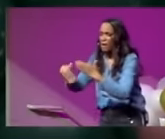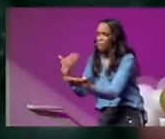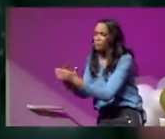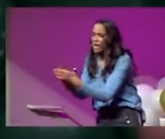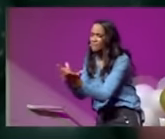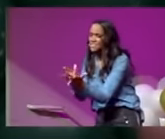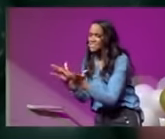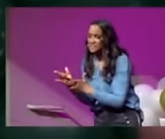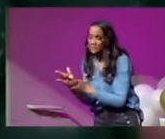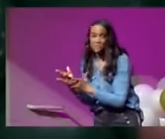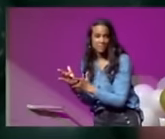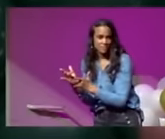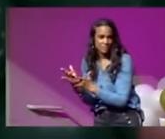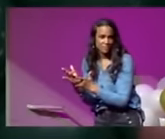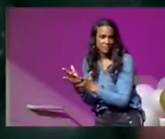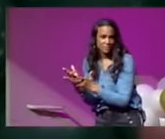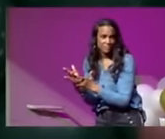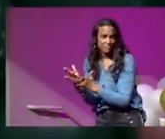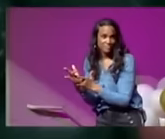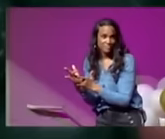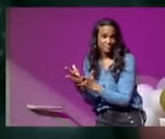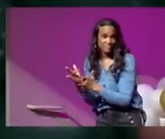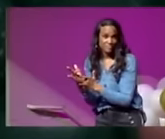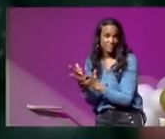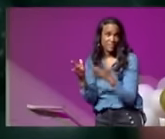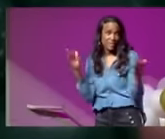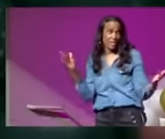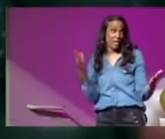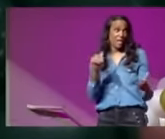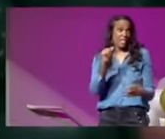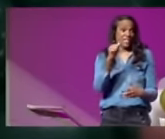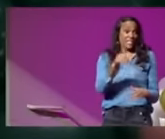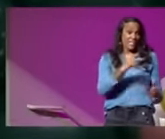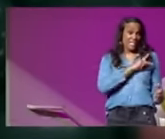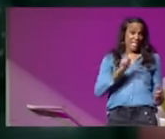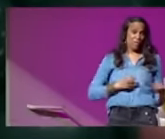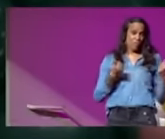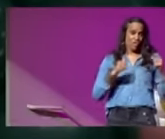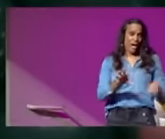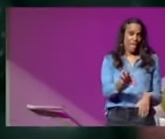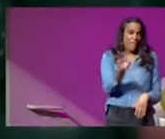but they did not go to Bethlehem to worship him. Ain't